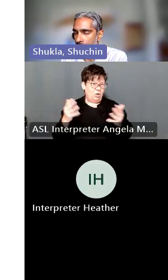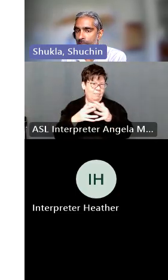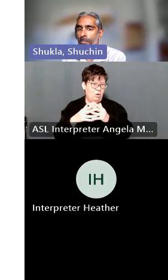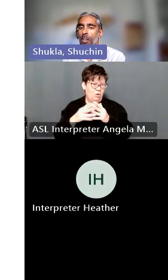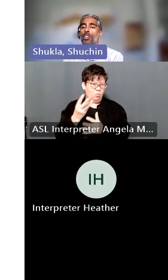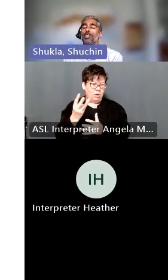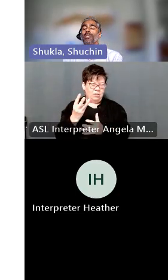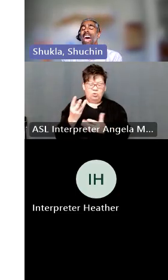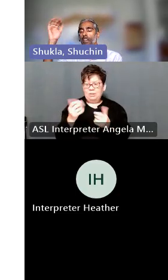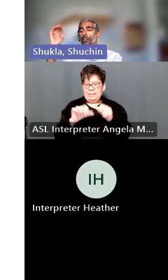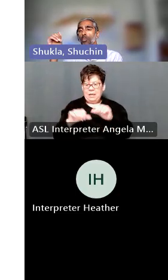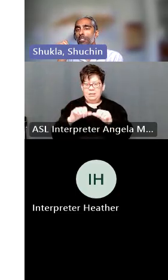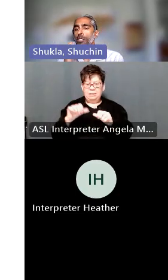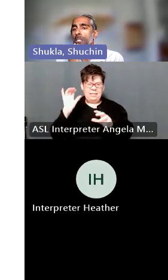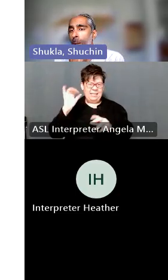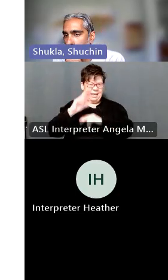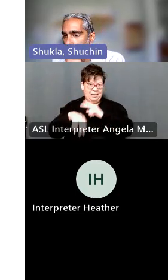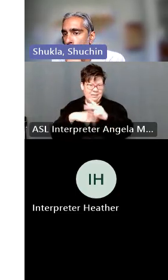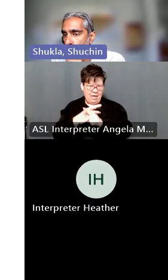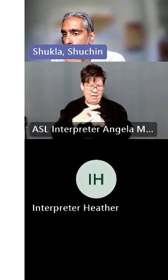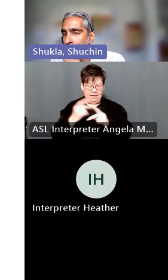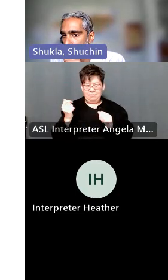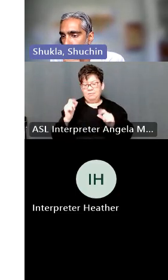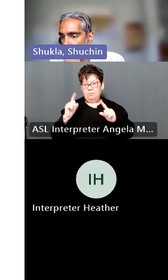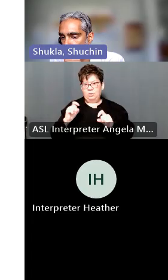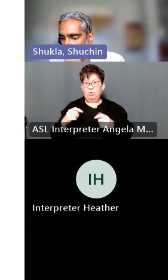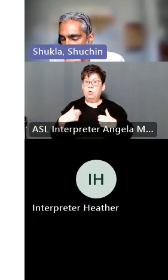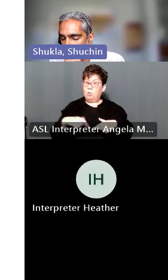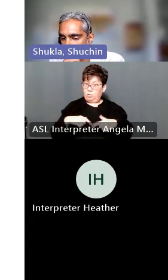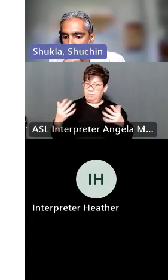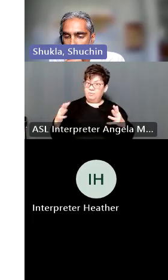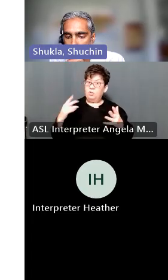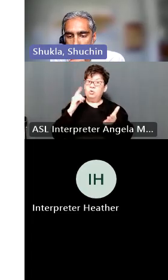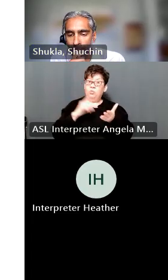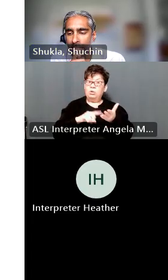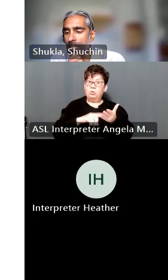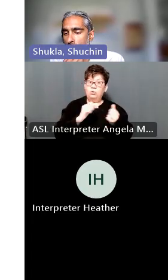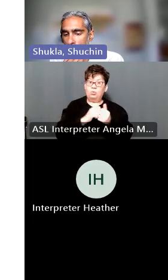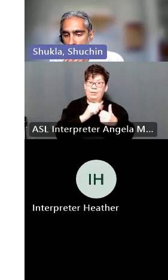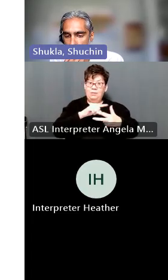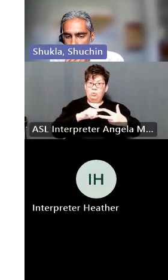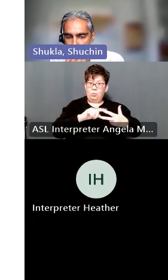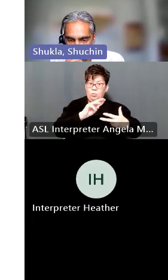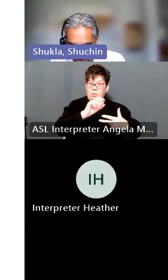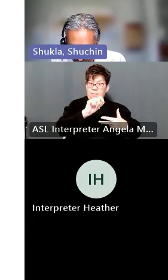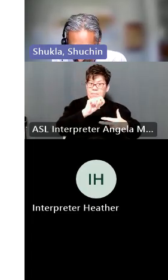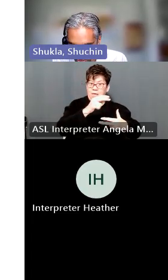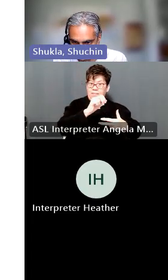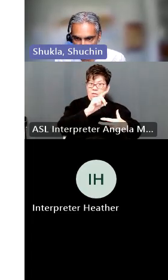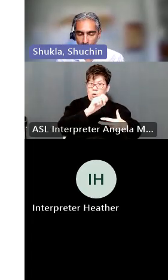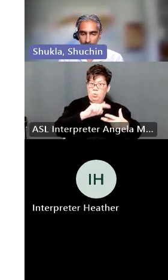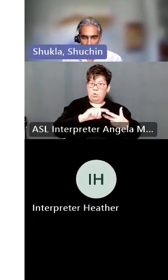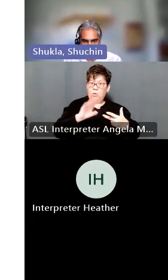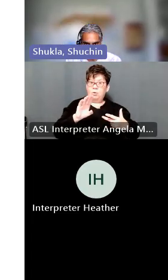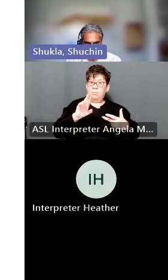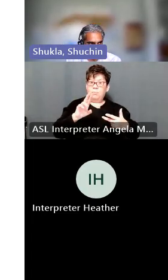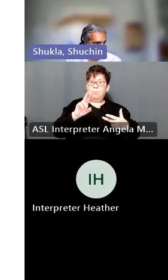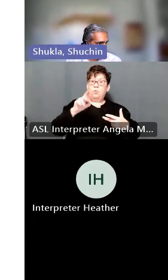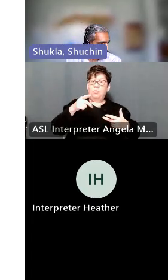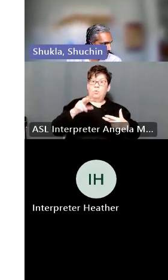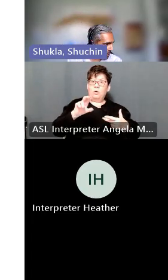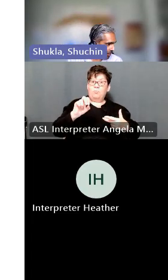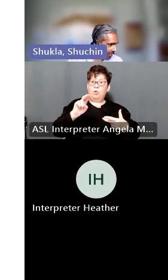medicine, Western science. So that level of research has been done on methadone and buprenorphine. And this is one of those studies, and I have a citation there at the bottom, but